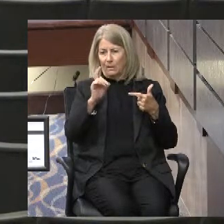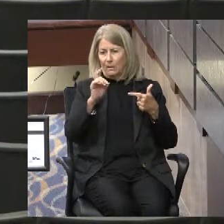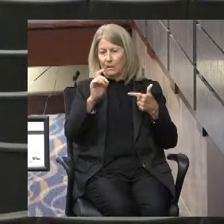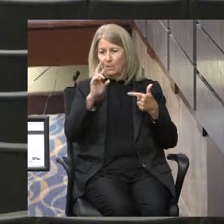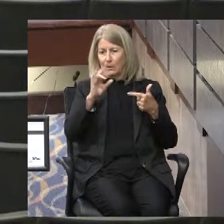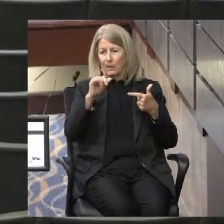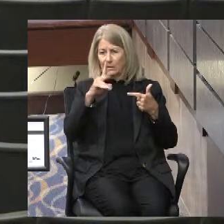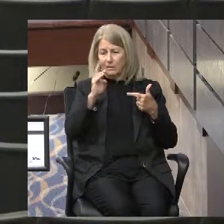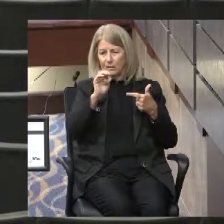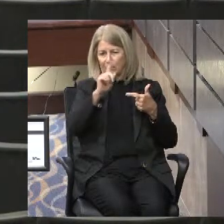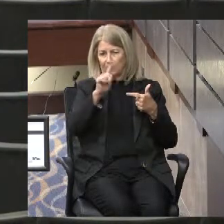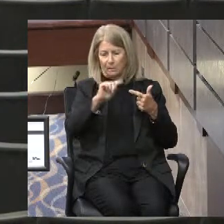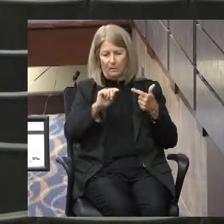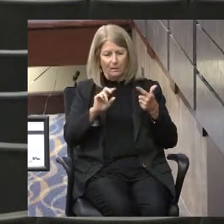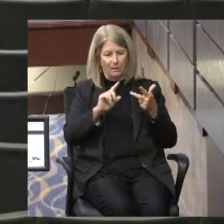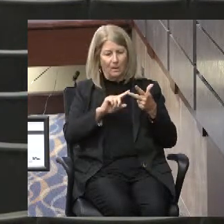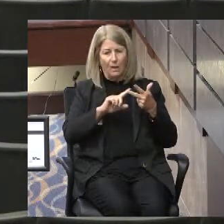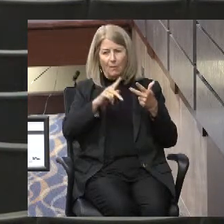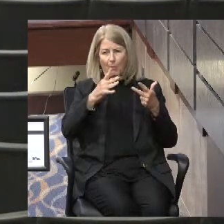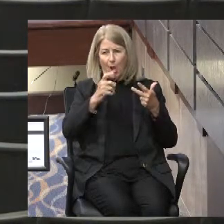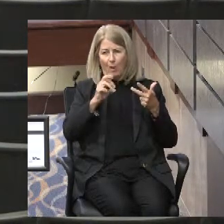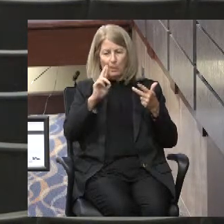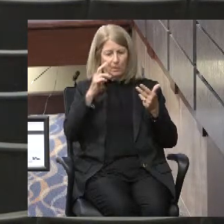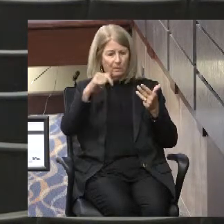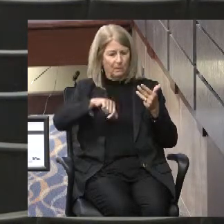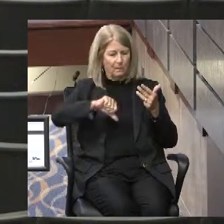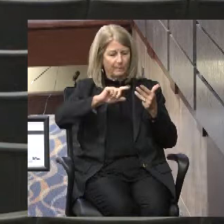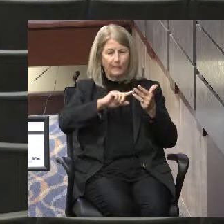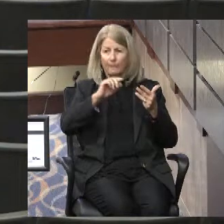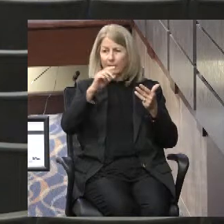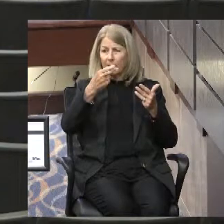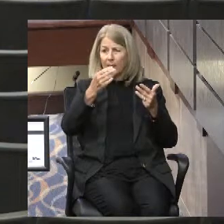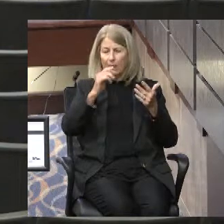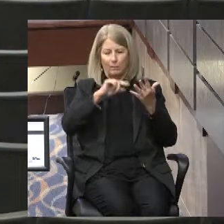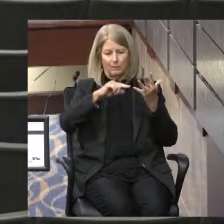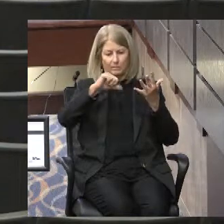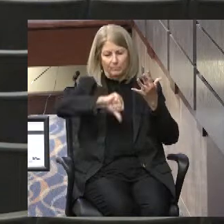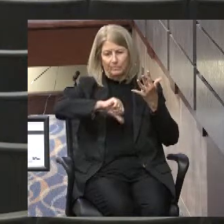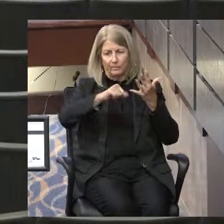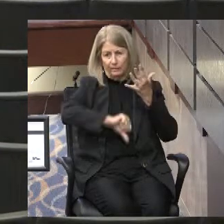No. No. Porter-Ruud? Nope. Holmes? Nope. Meek?